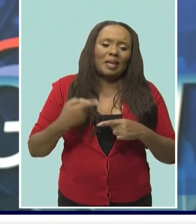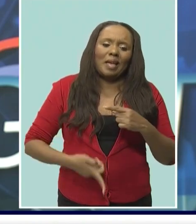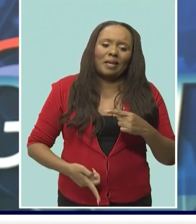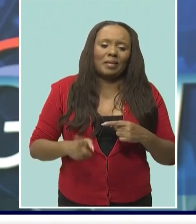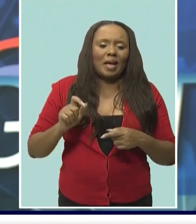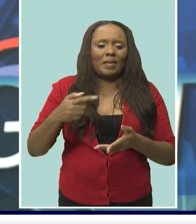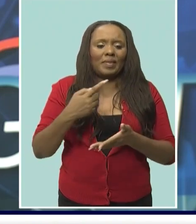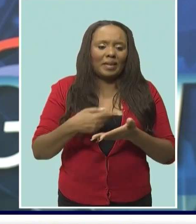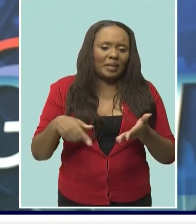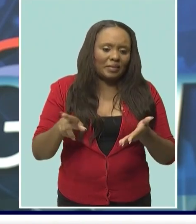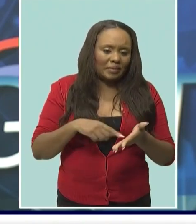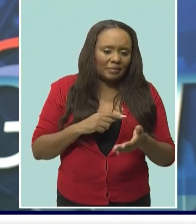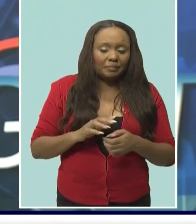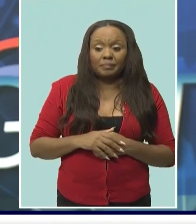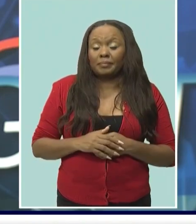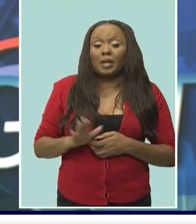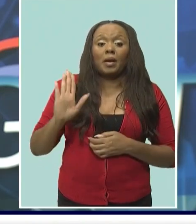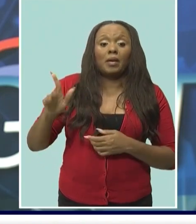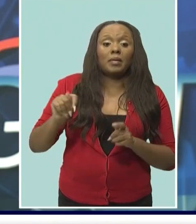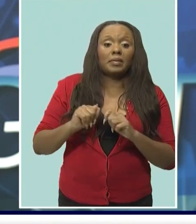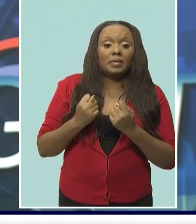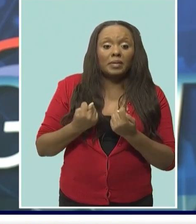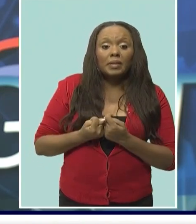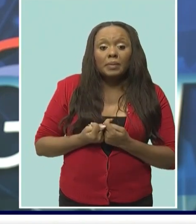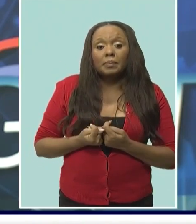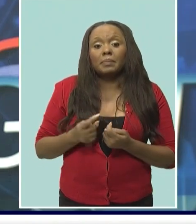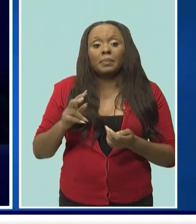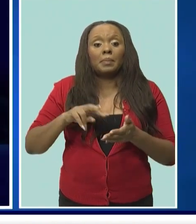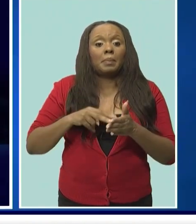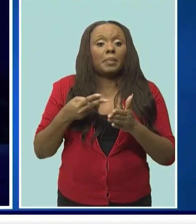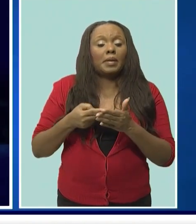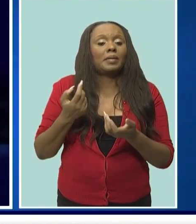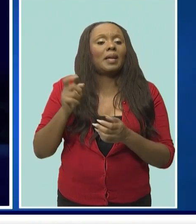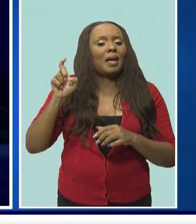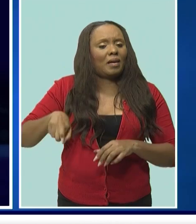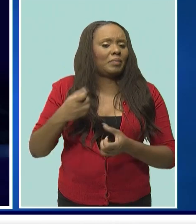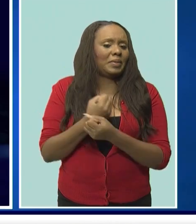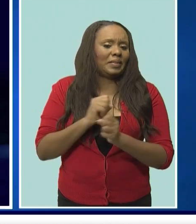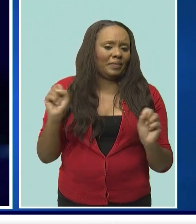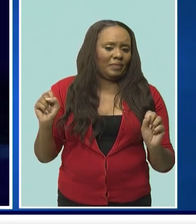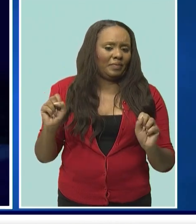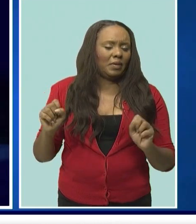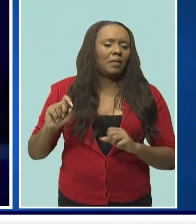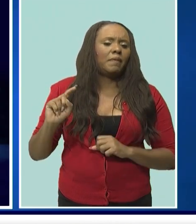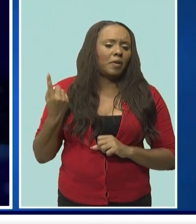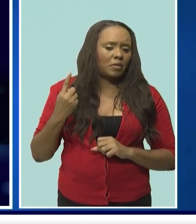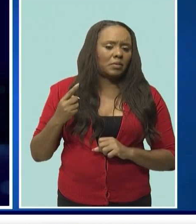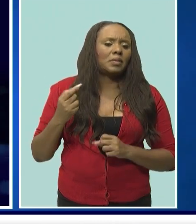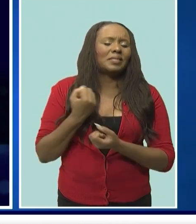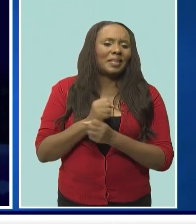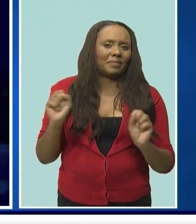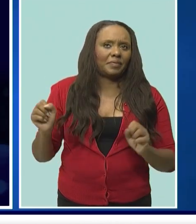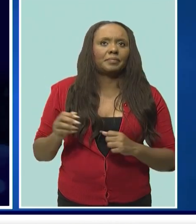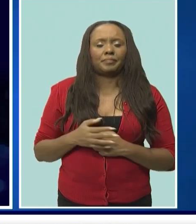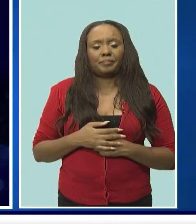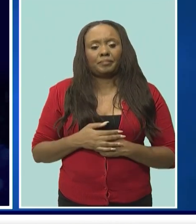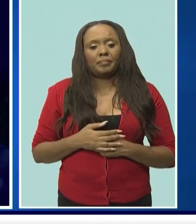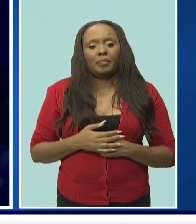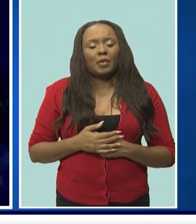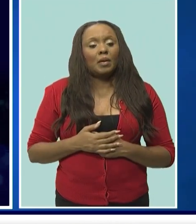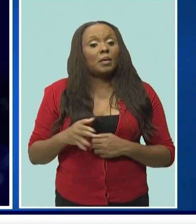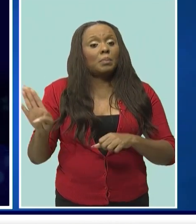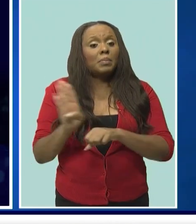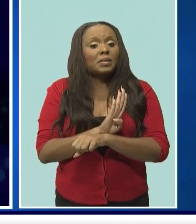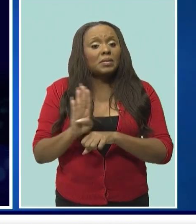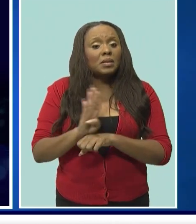Ms. Coward-Thompson says for her team, safety comes first. And in any sphere of business, there's going to be a